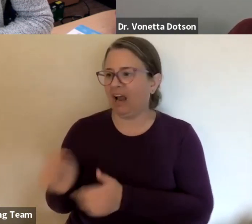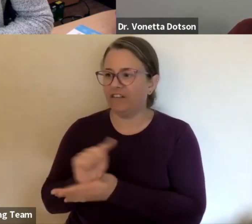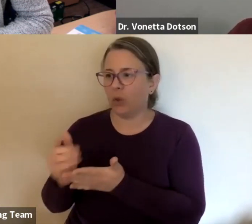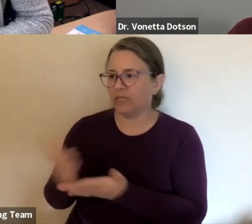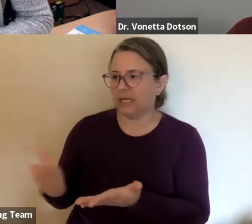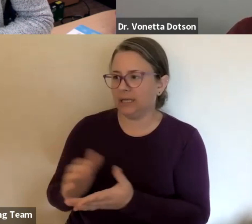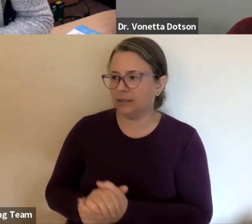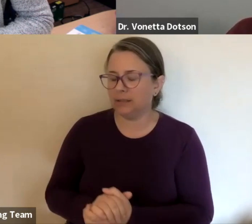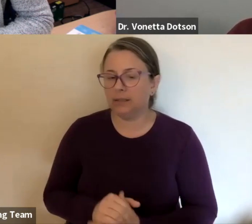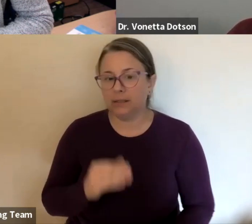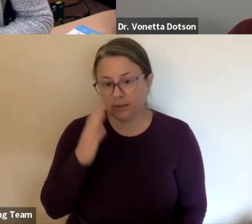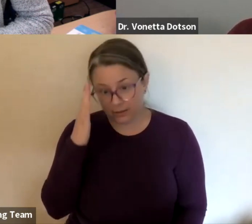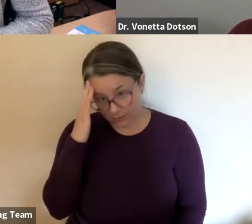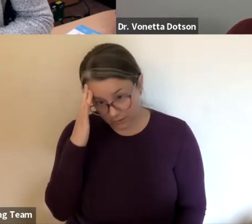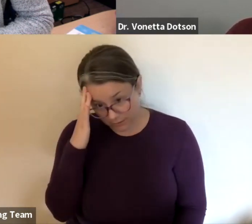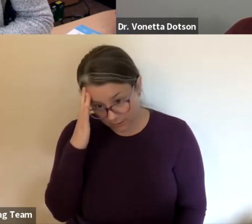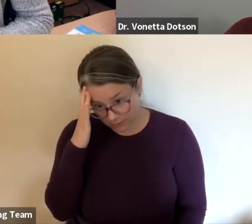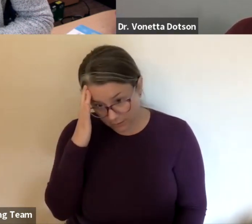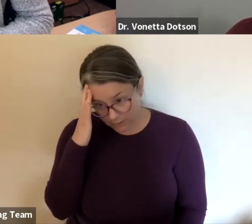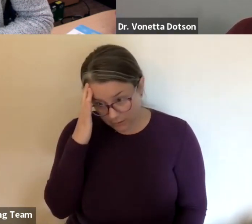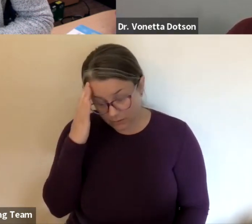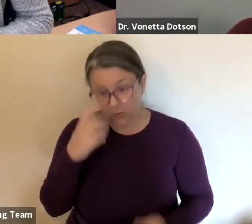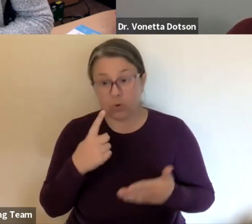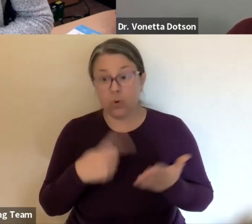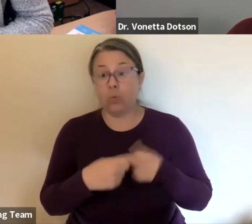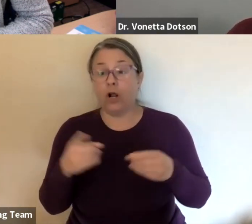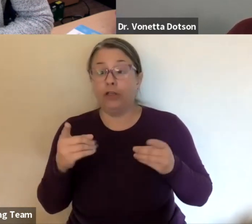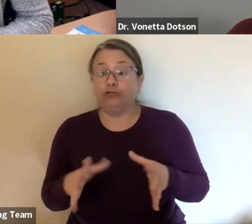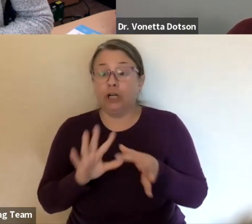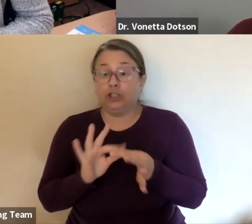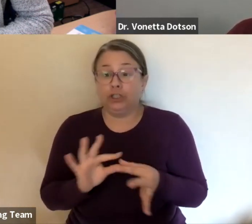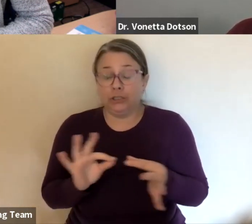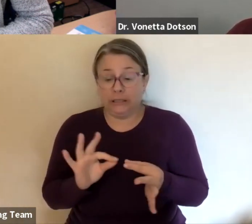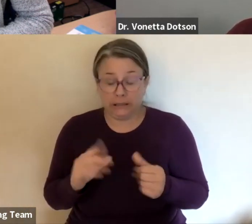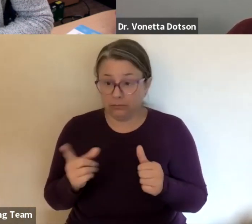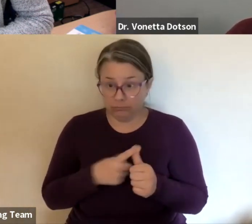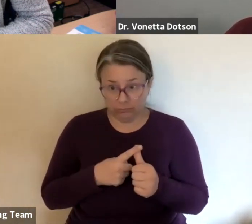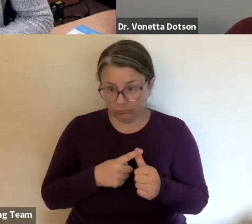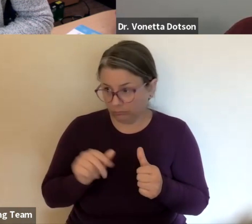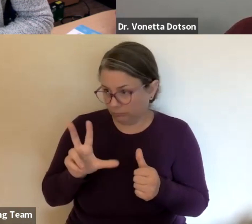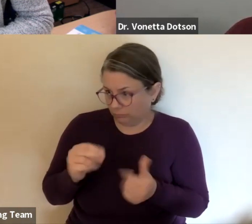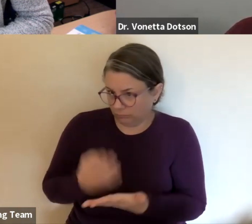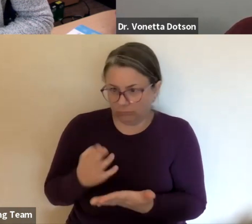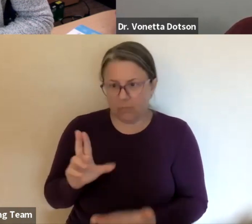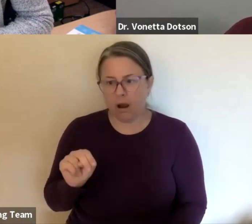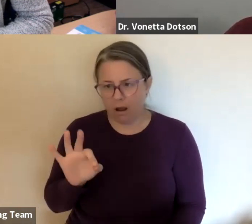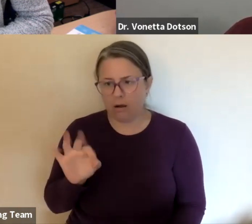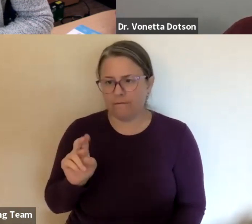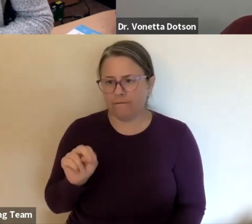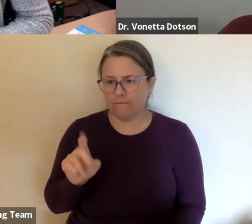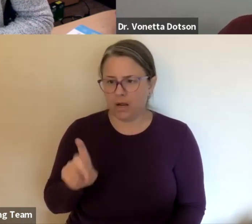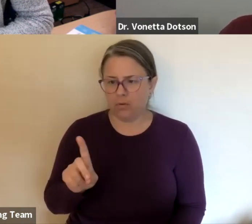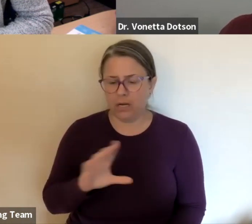offensive. My poor graduate student was just, devastated. She was just, imagine as a